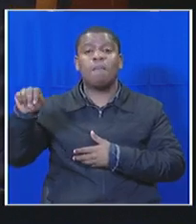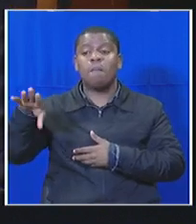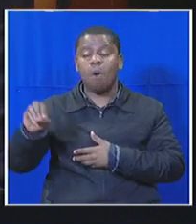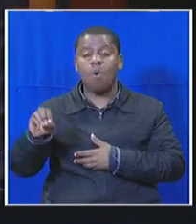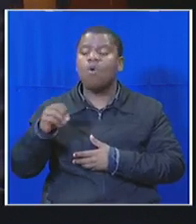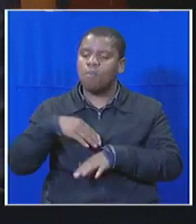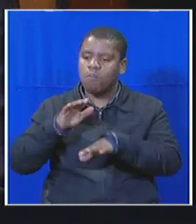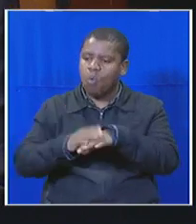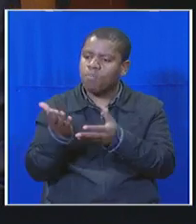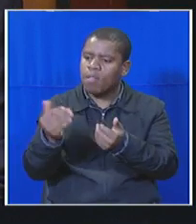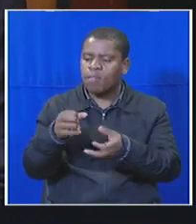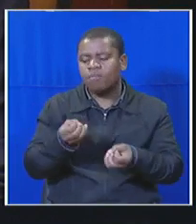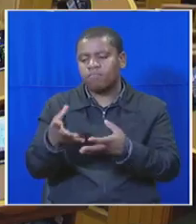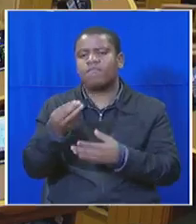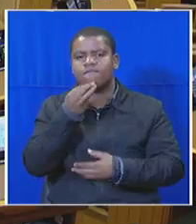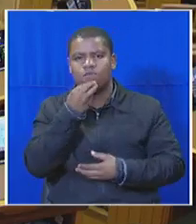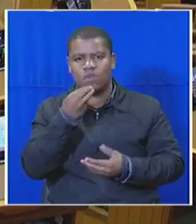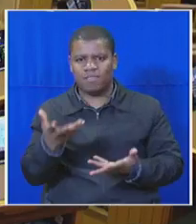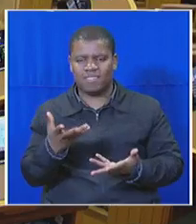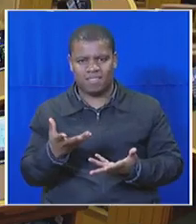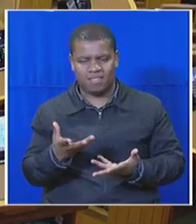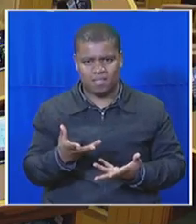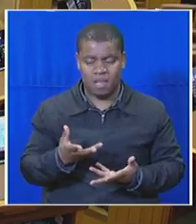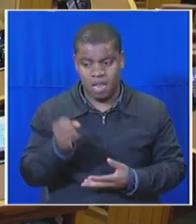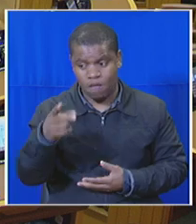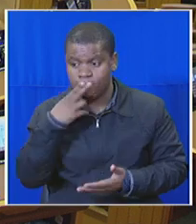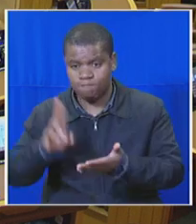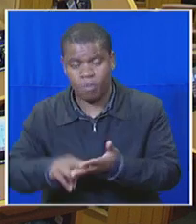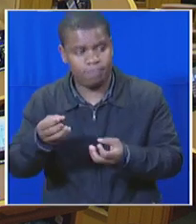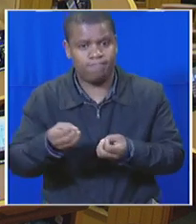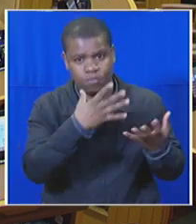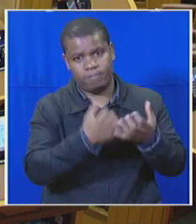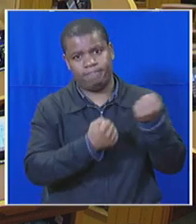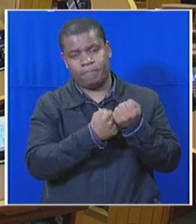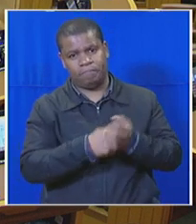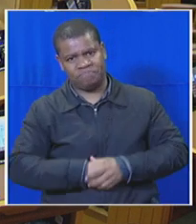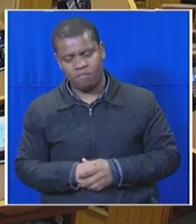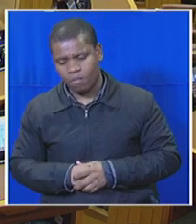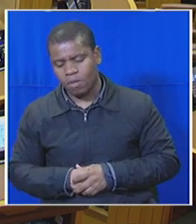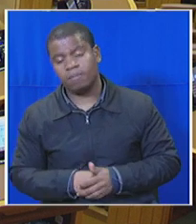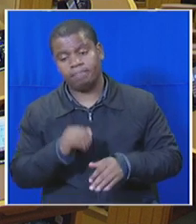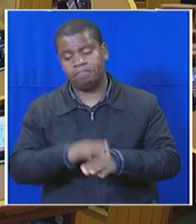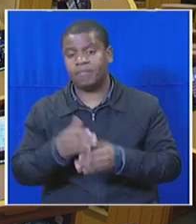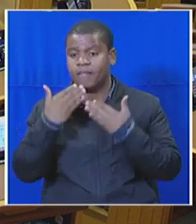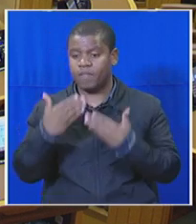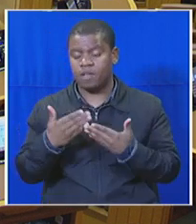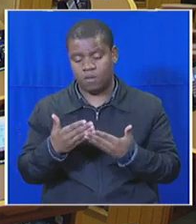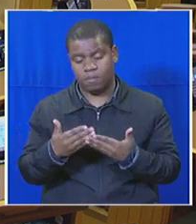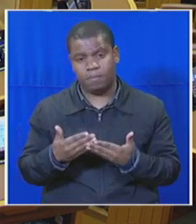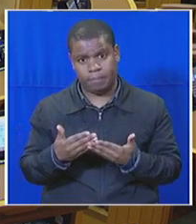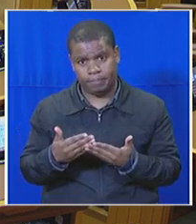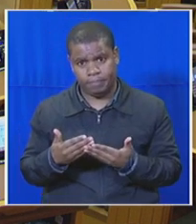Yes, Honorable Member. Thank you, Honorable Deputy Speaker. I move on behalf of the